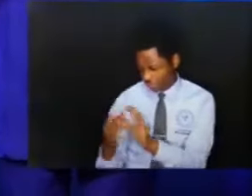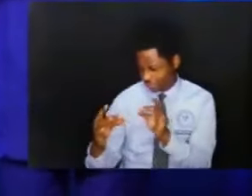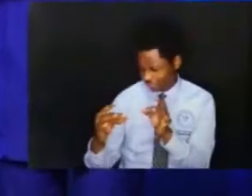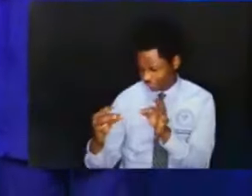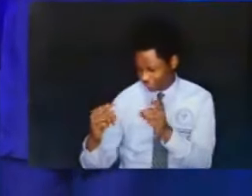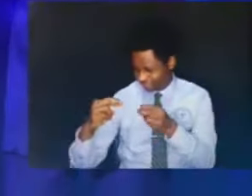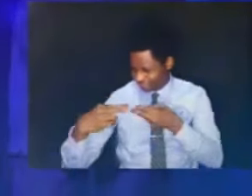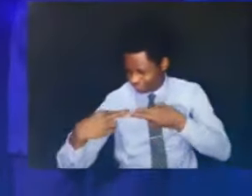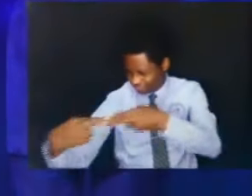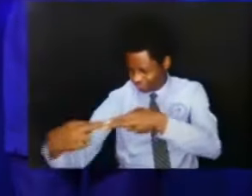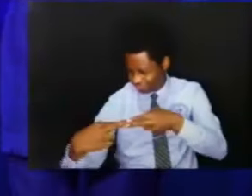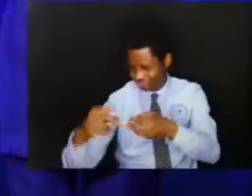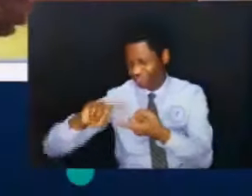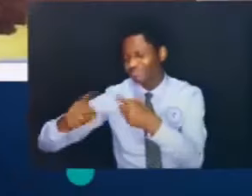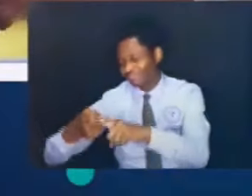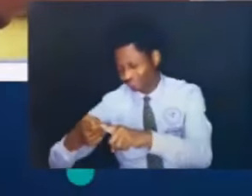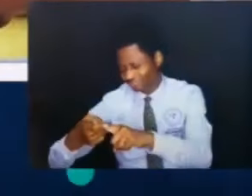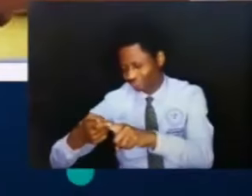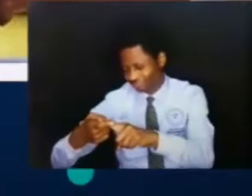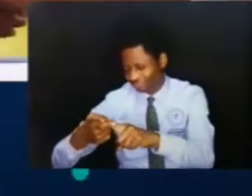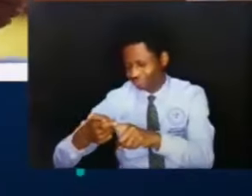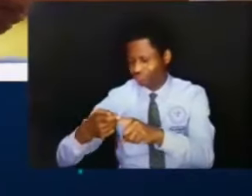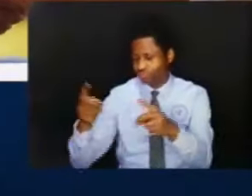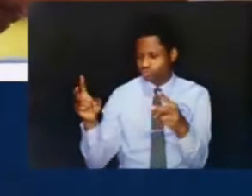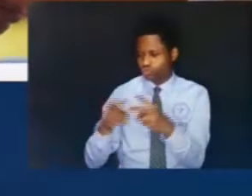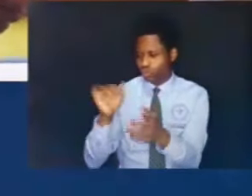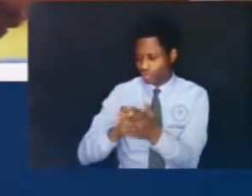To win over to